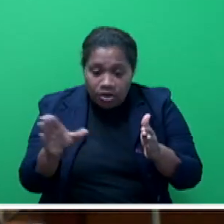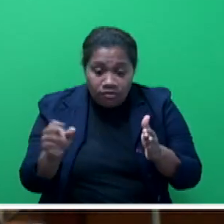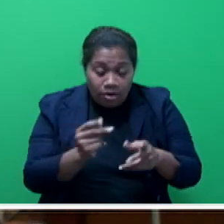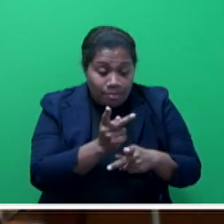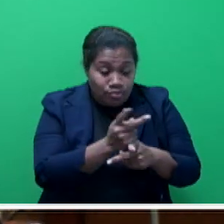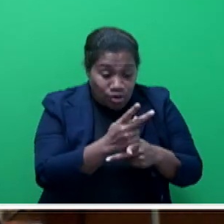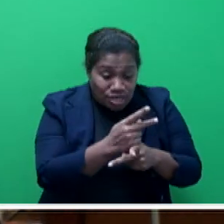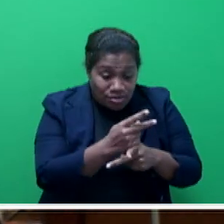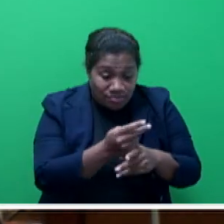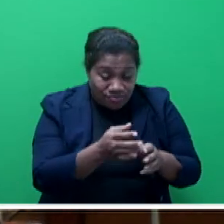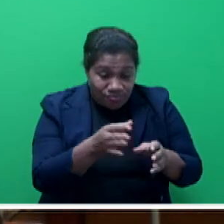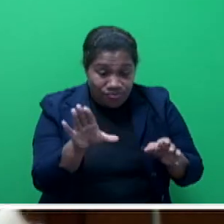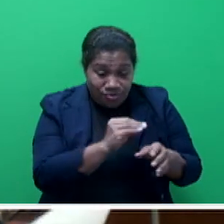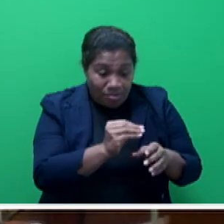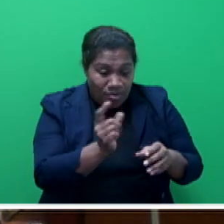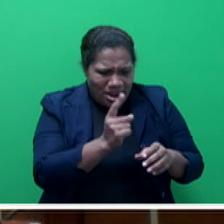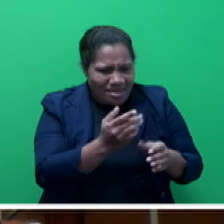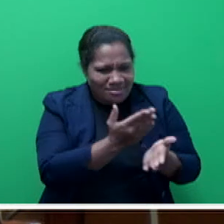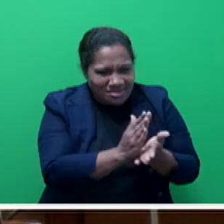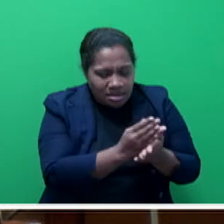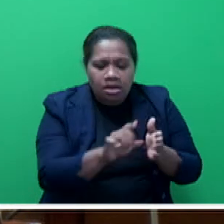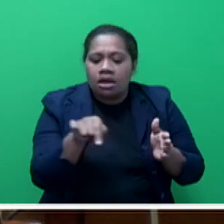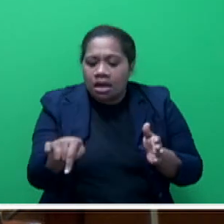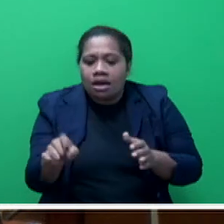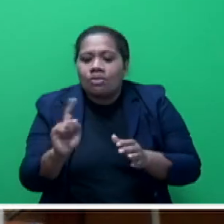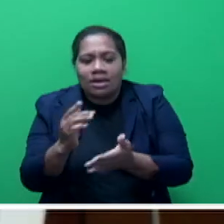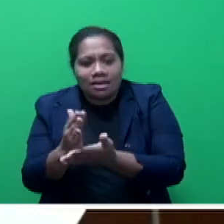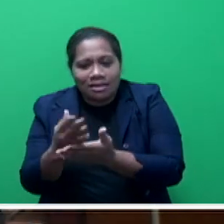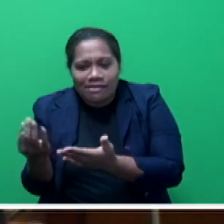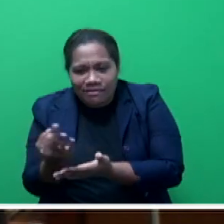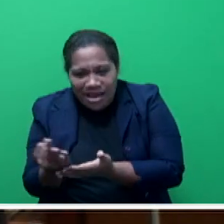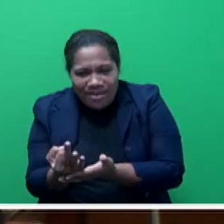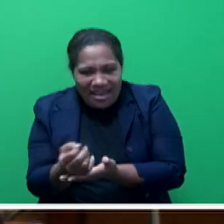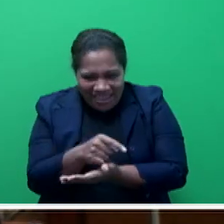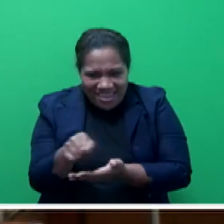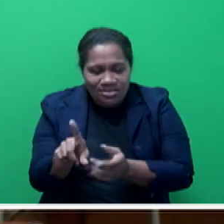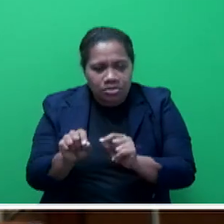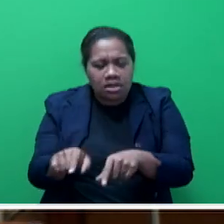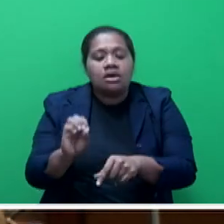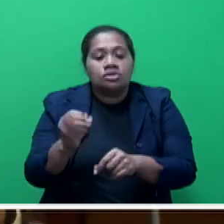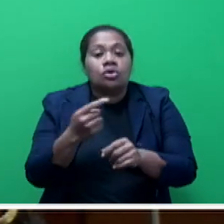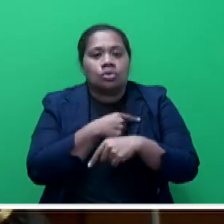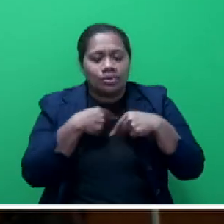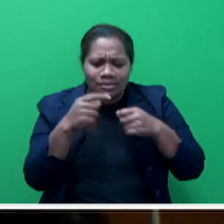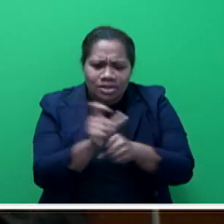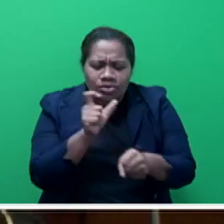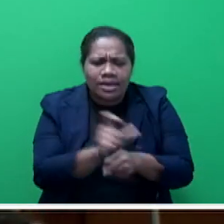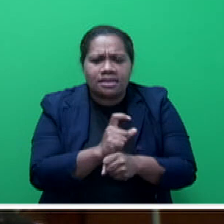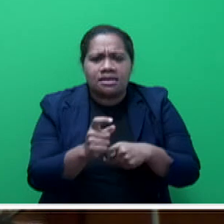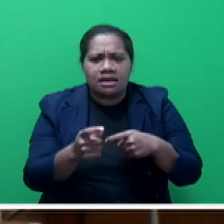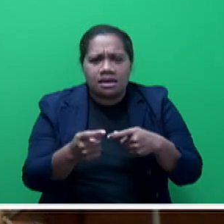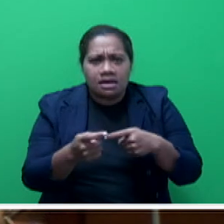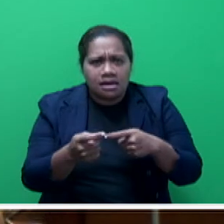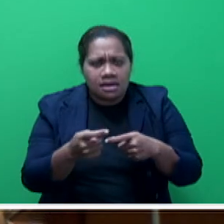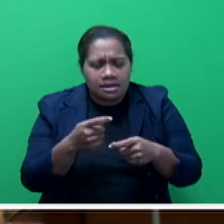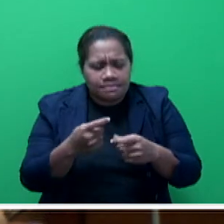products. So, Mr. Speaker, we are doing work in this area so that we can create the market for our farmers, so that market is not an issue,